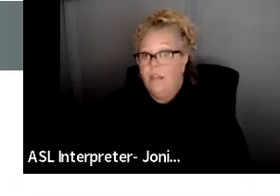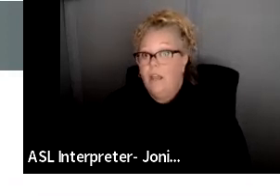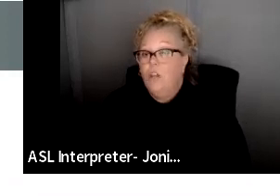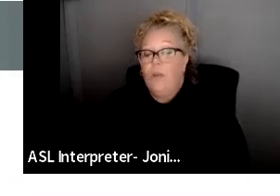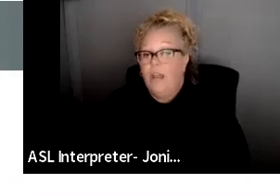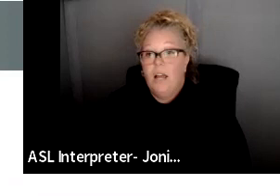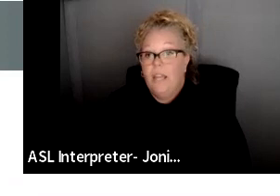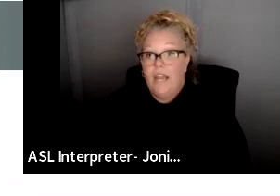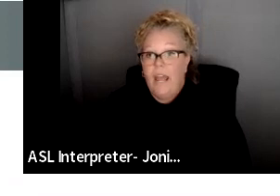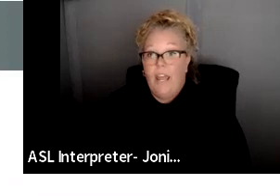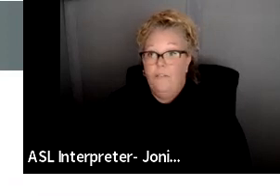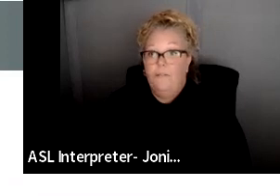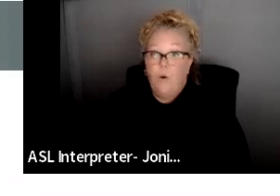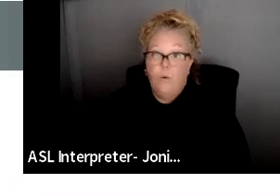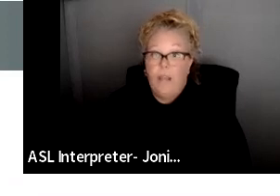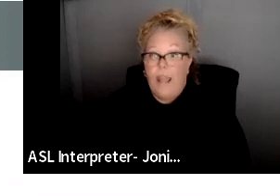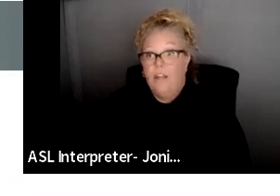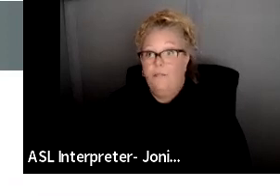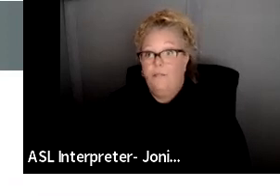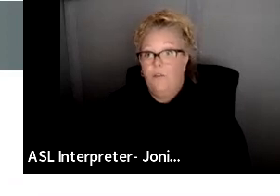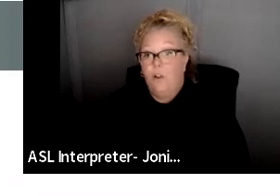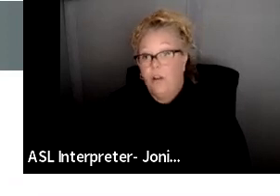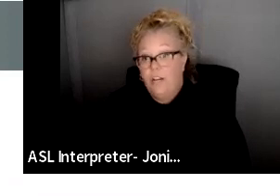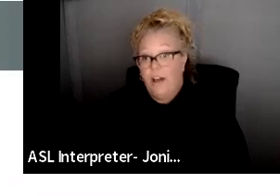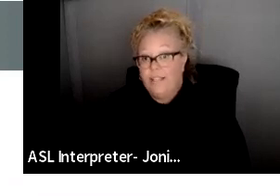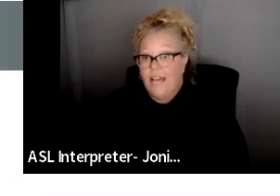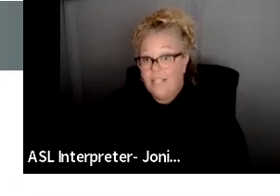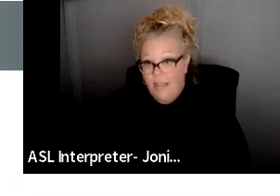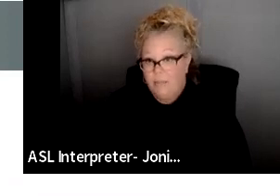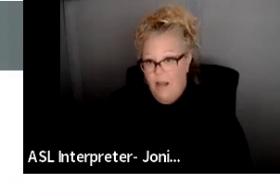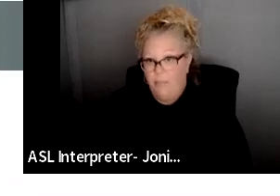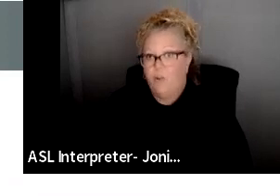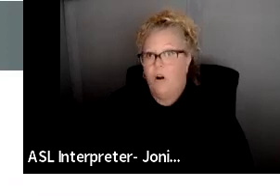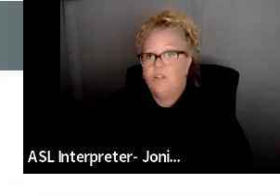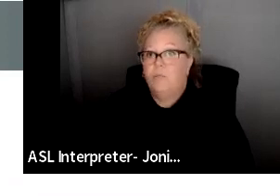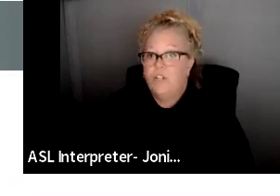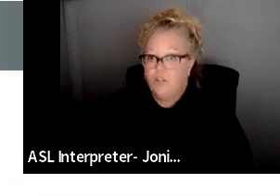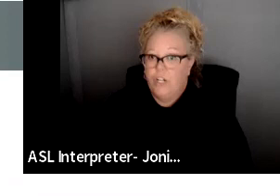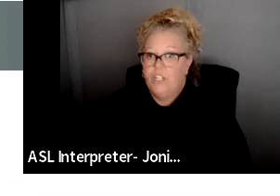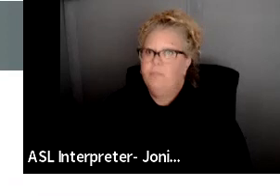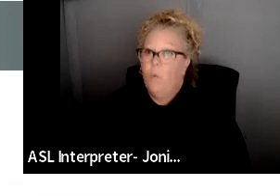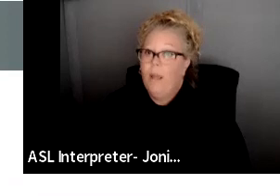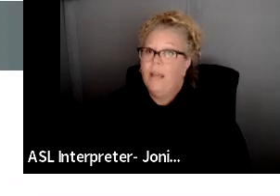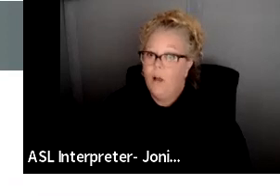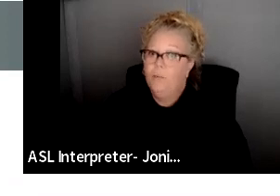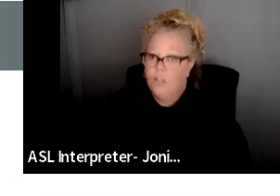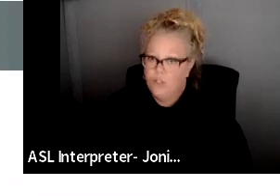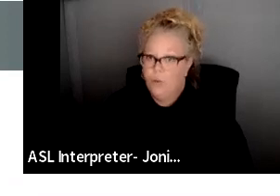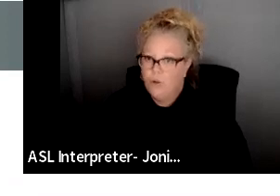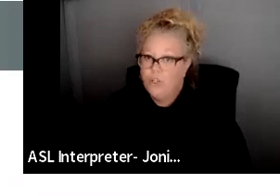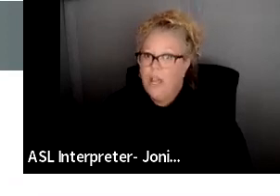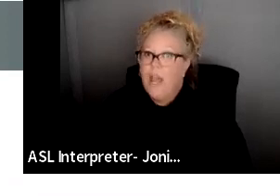get, you cannot get a phone and an alerting device at the same time. There are some restrictions, but we can